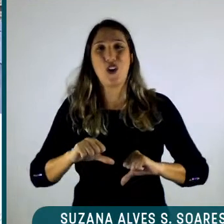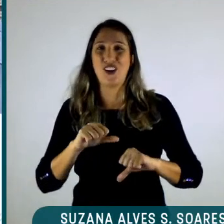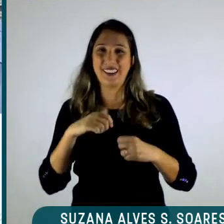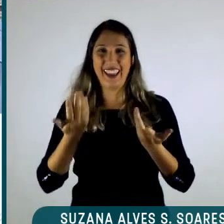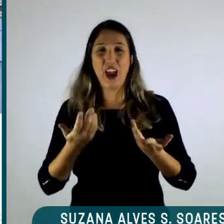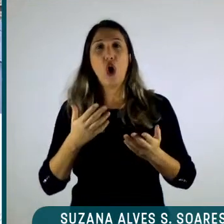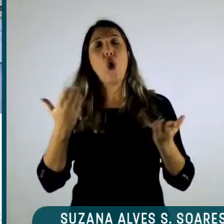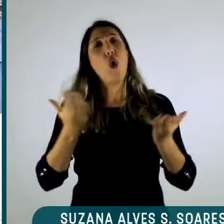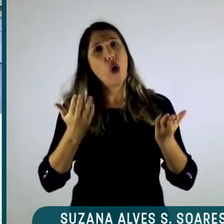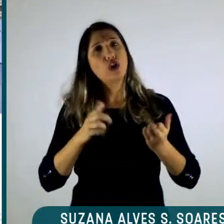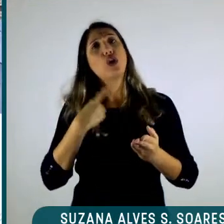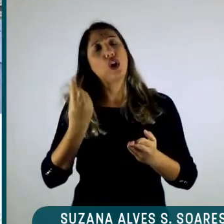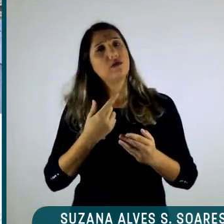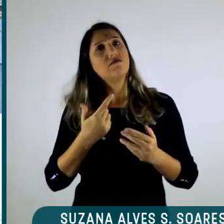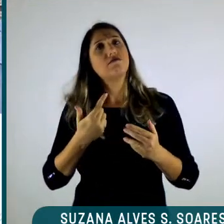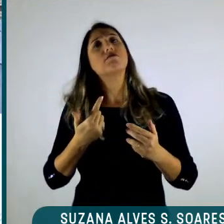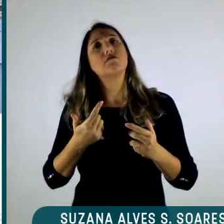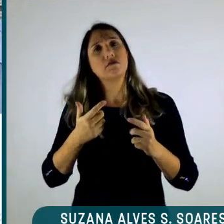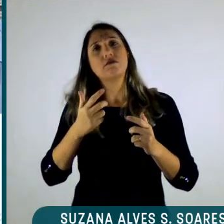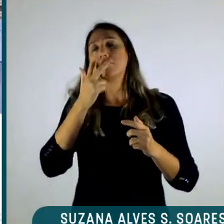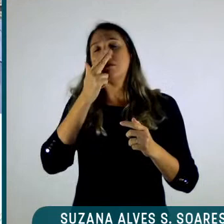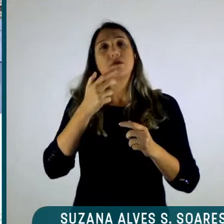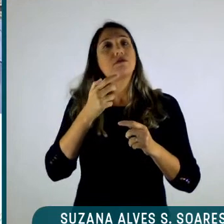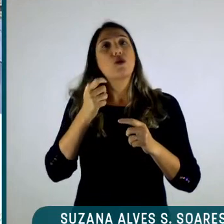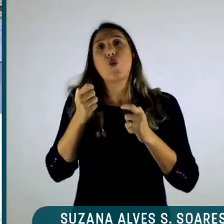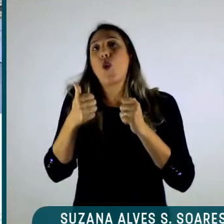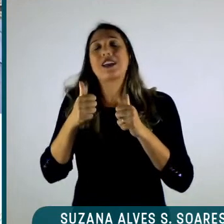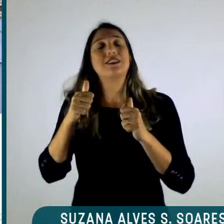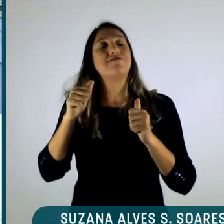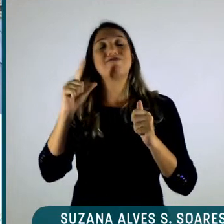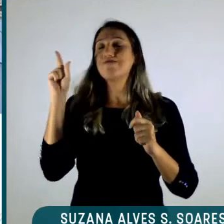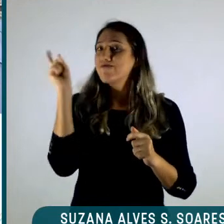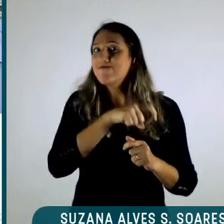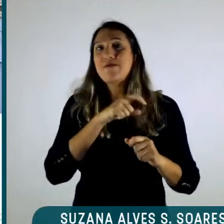that in the favelas, it's an even worse